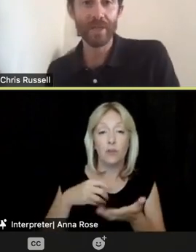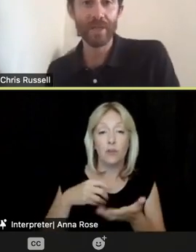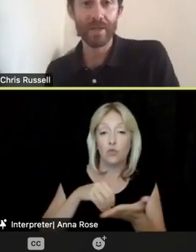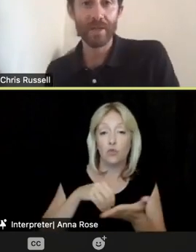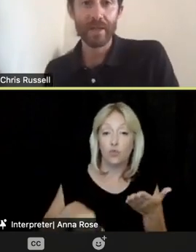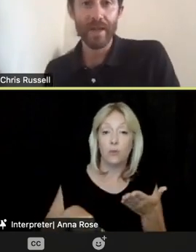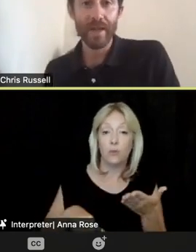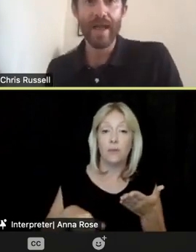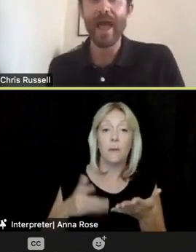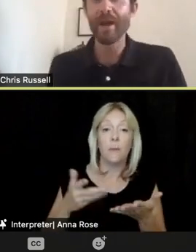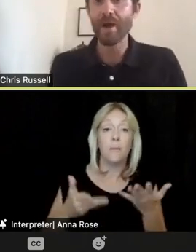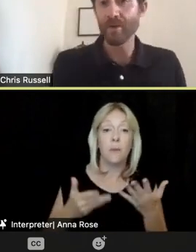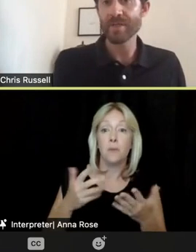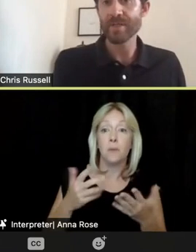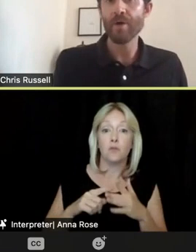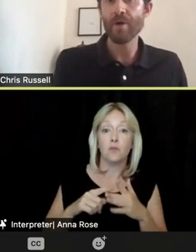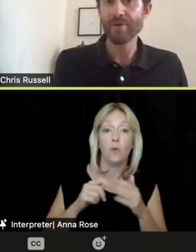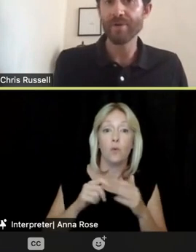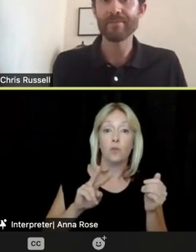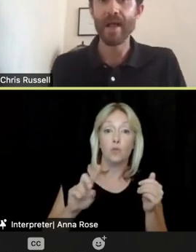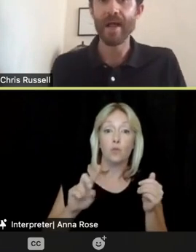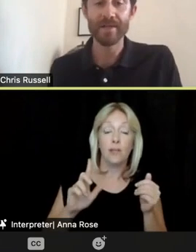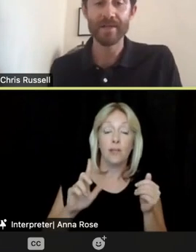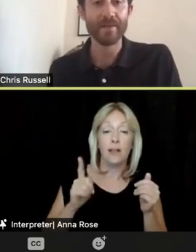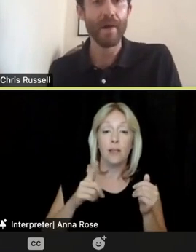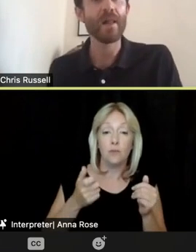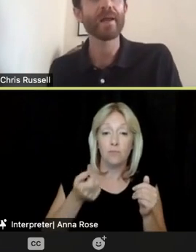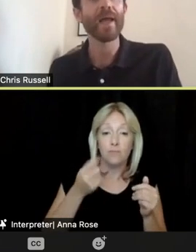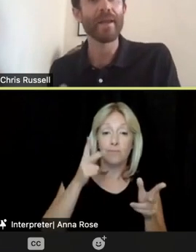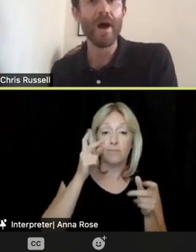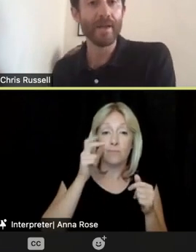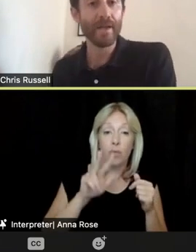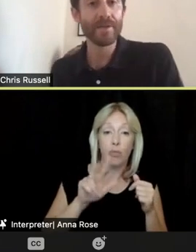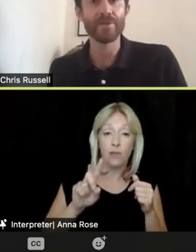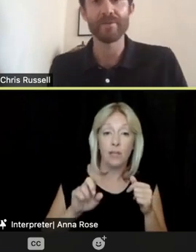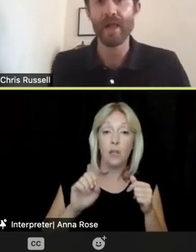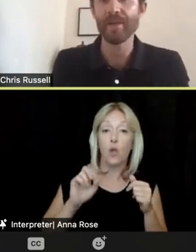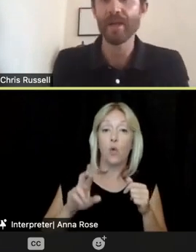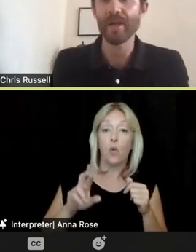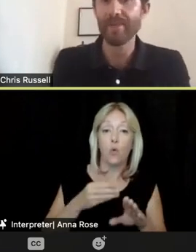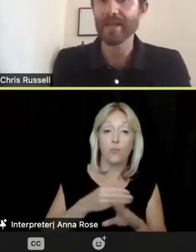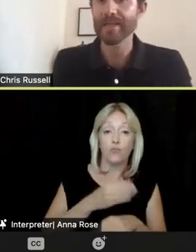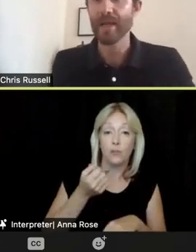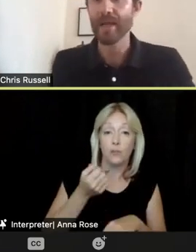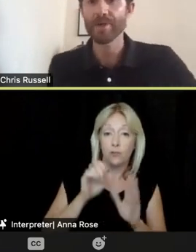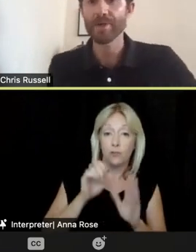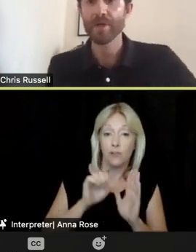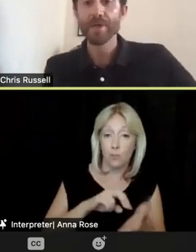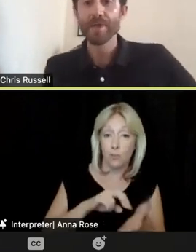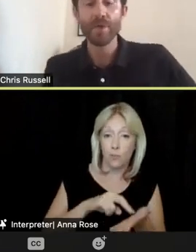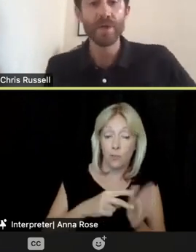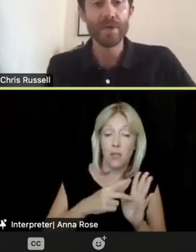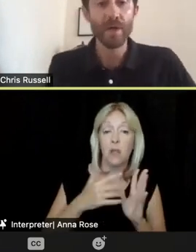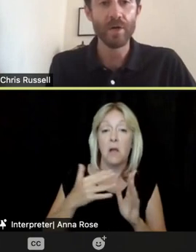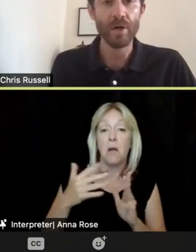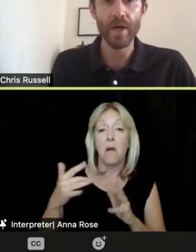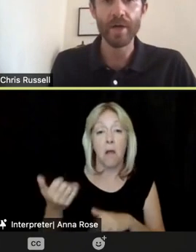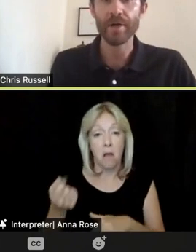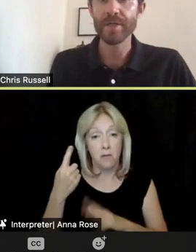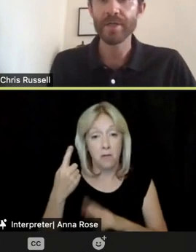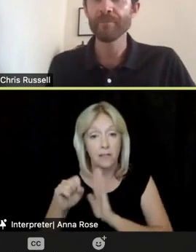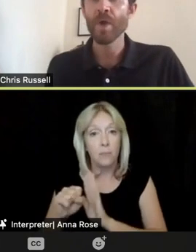to 2D, and also as they go from pre-symbolic to symbolic and on into developing complex language. So this